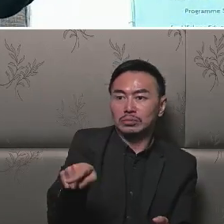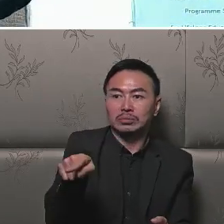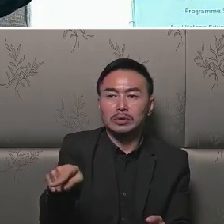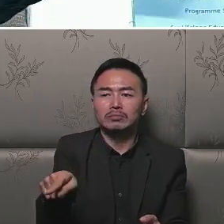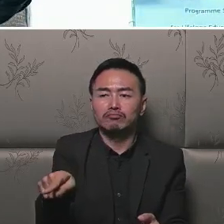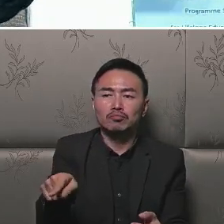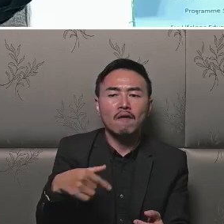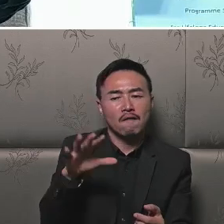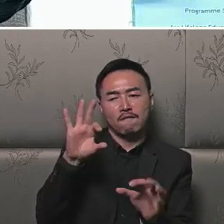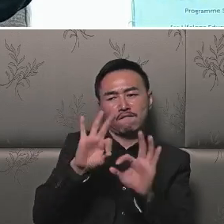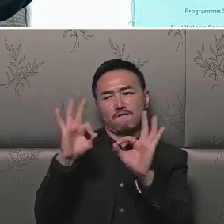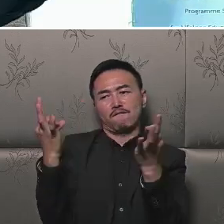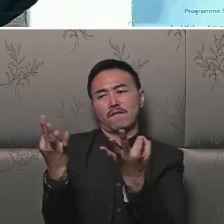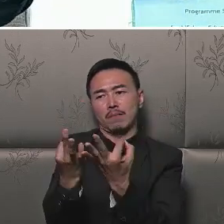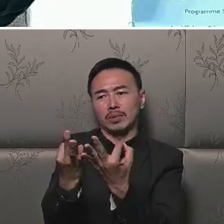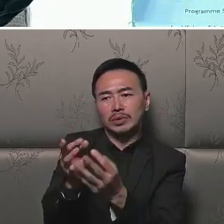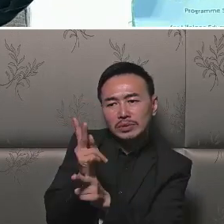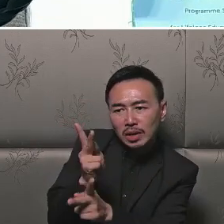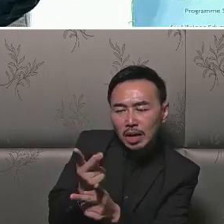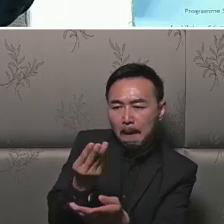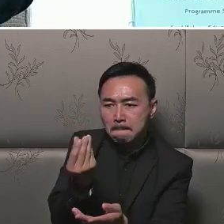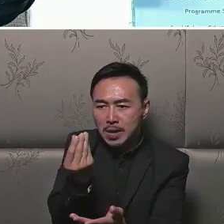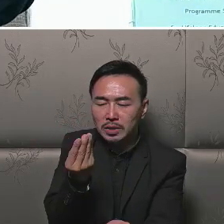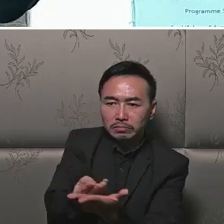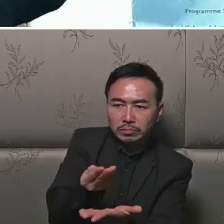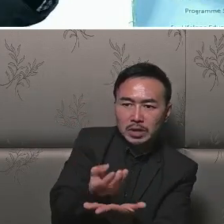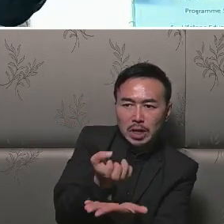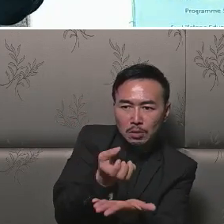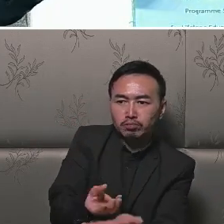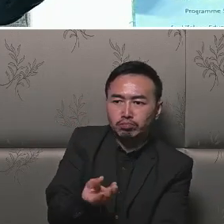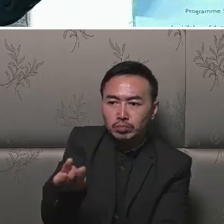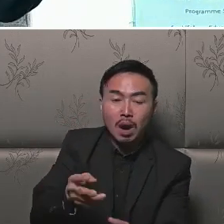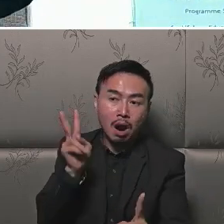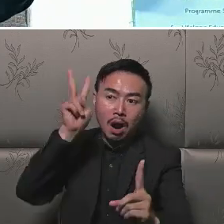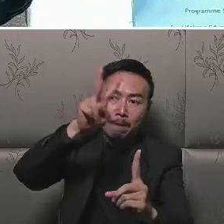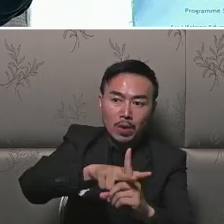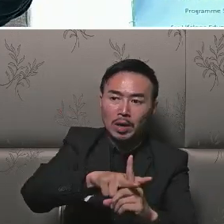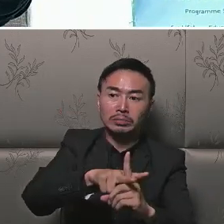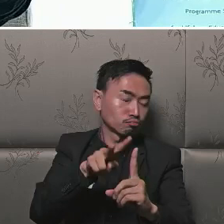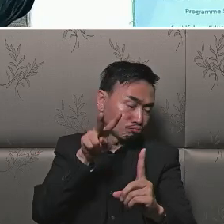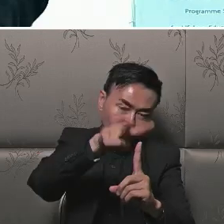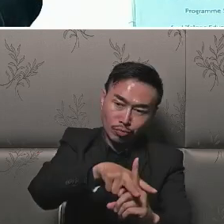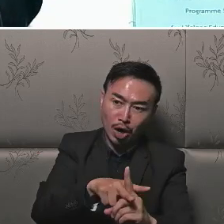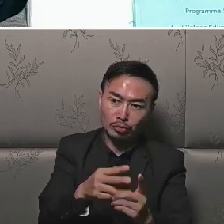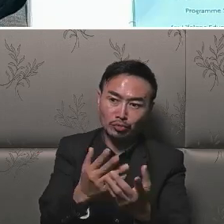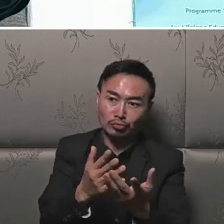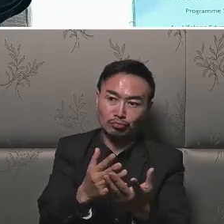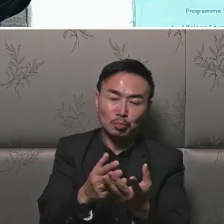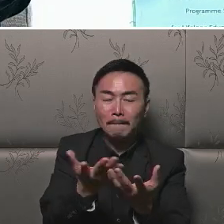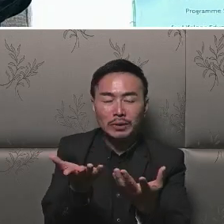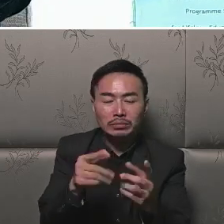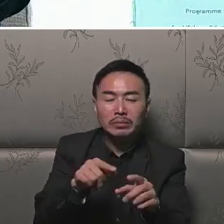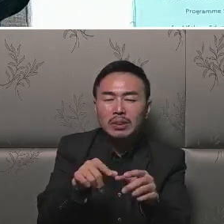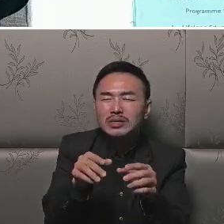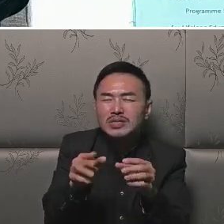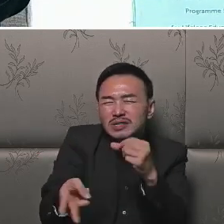as their first university degree as well, because they want to save time, they want to save money, they're becoming more practical. So in a way, in a